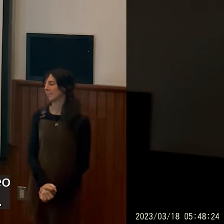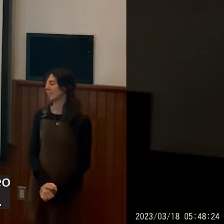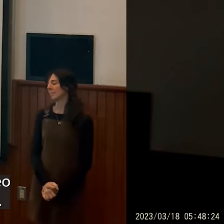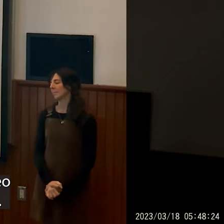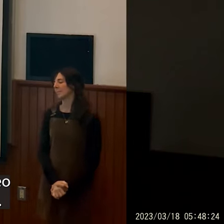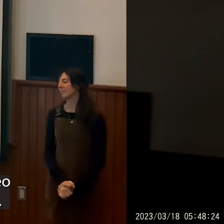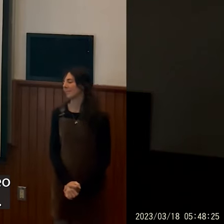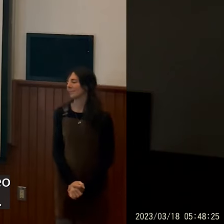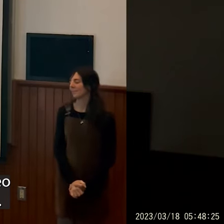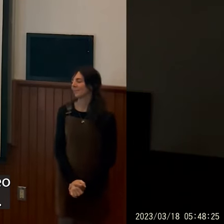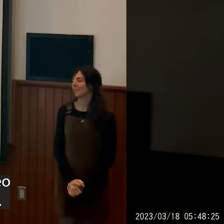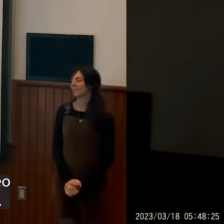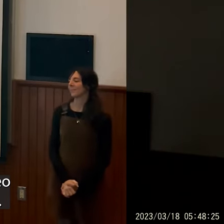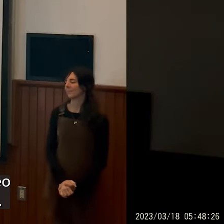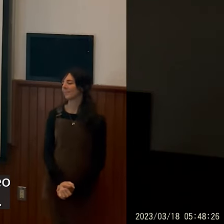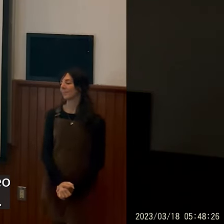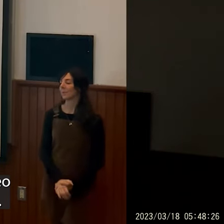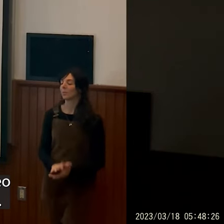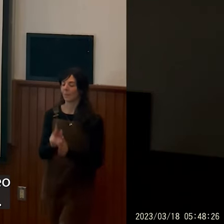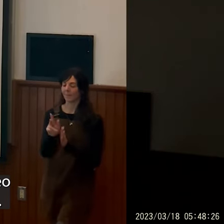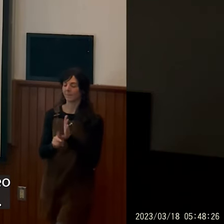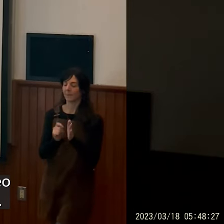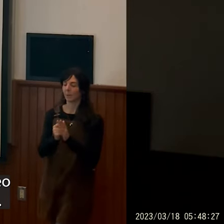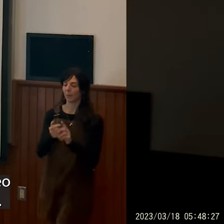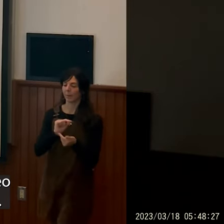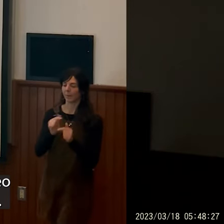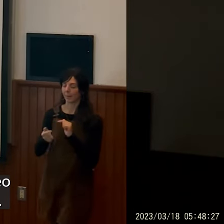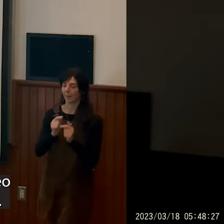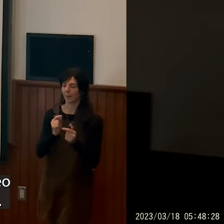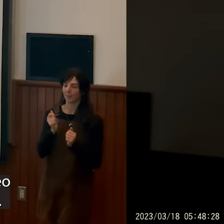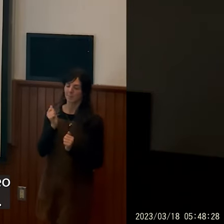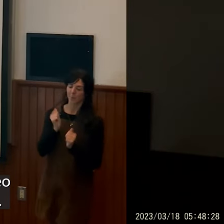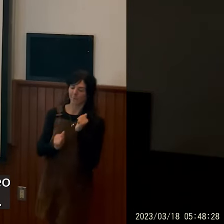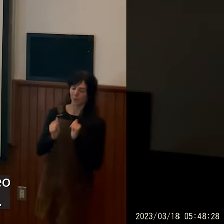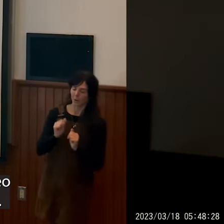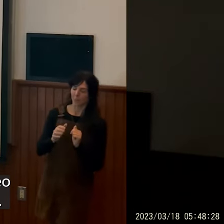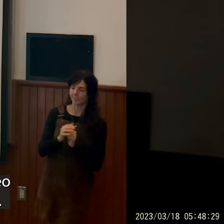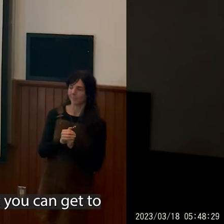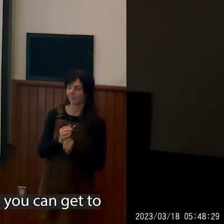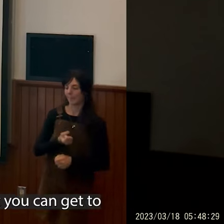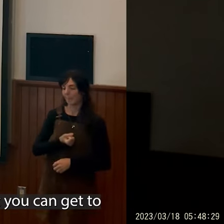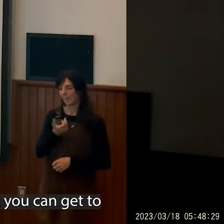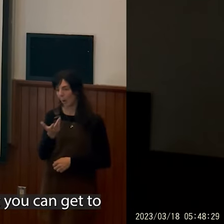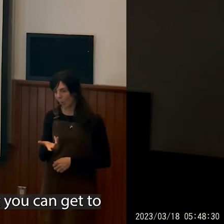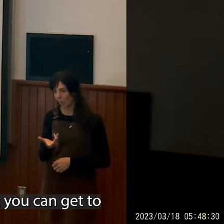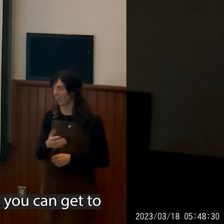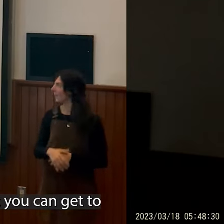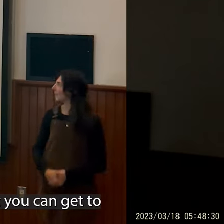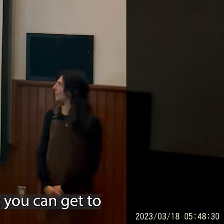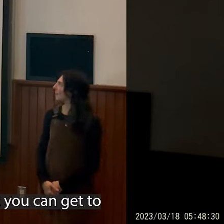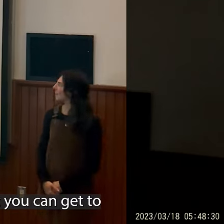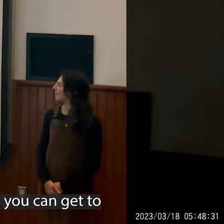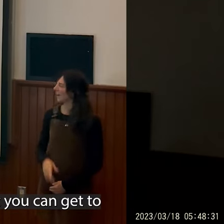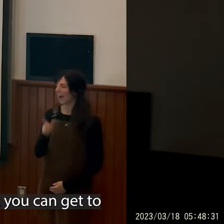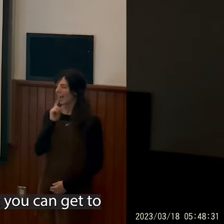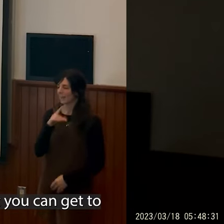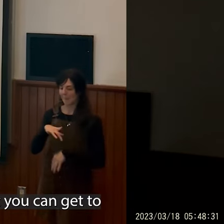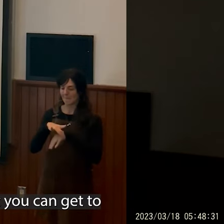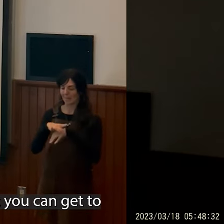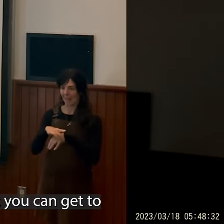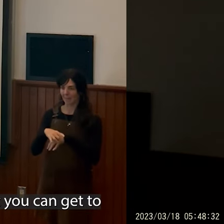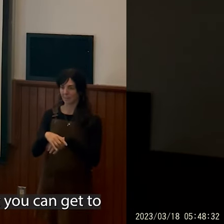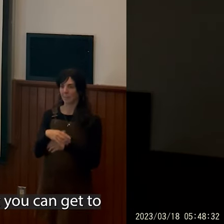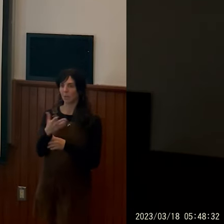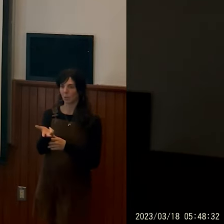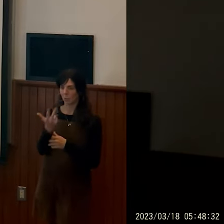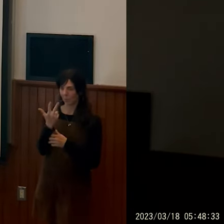Yeah, there it's an interactive video slash performance slash poem, and there's I think three different planets that you can